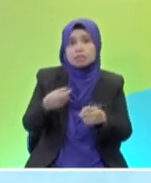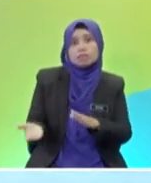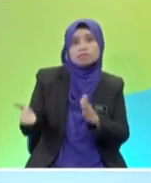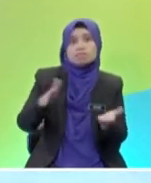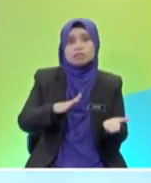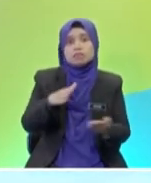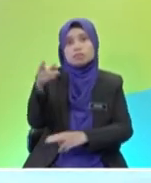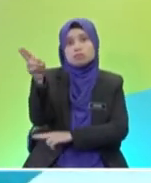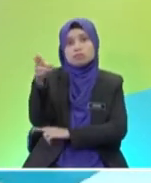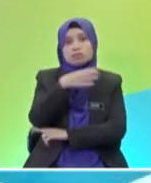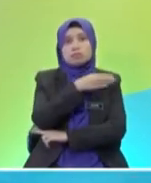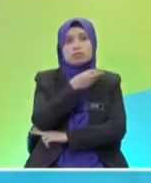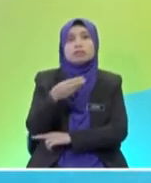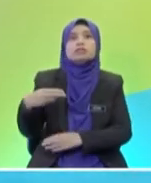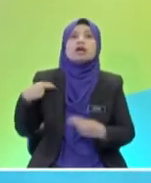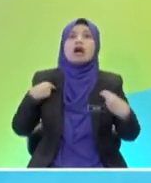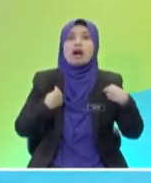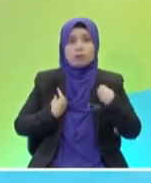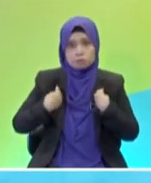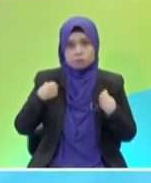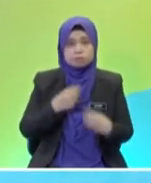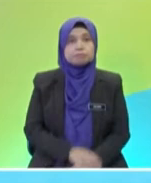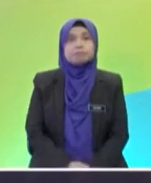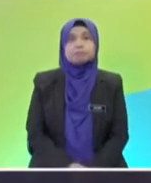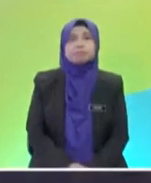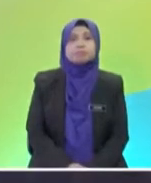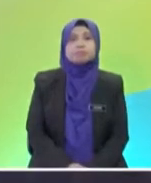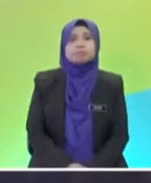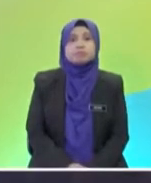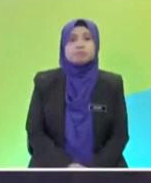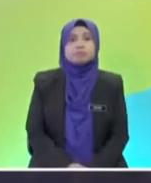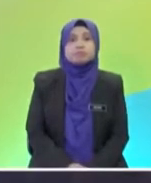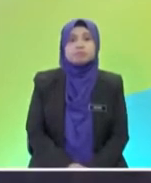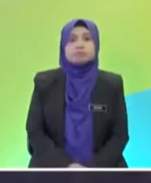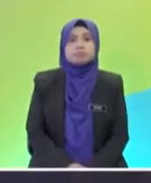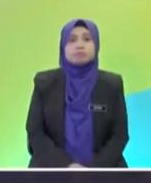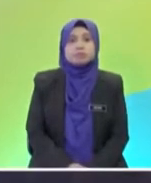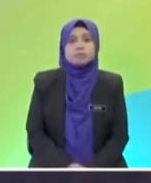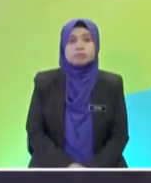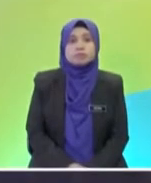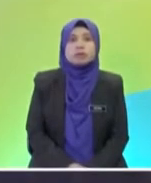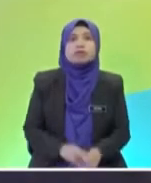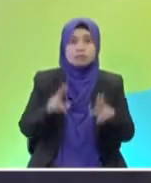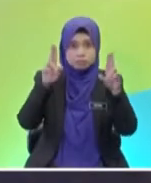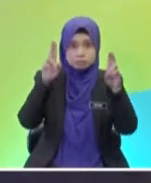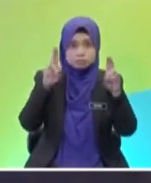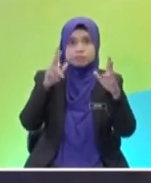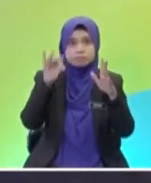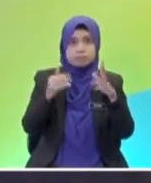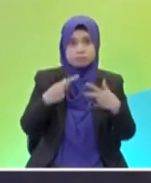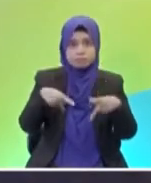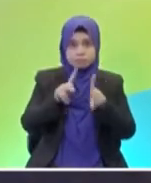of extinction. Okay. So now we go to the very important topic today. We are going to